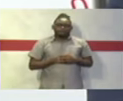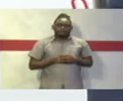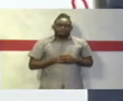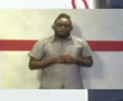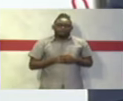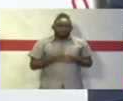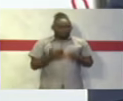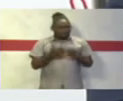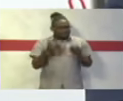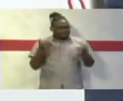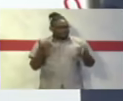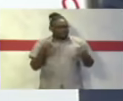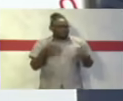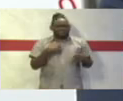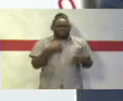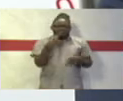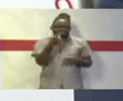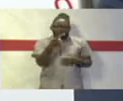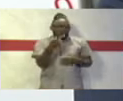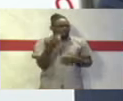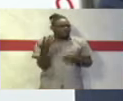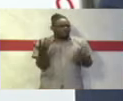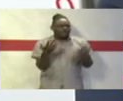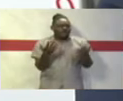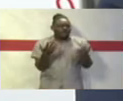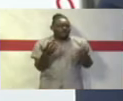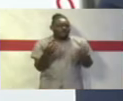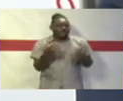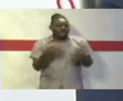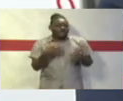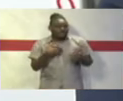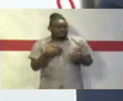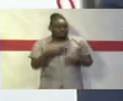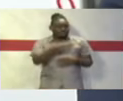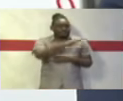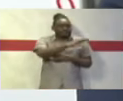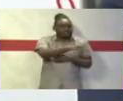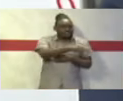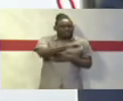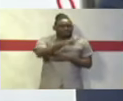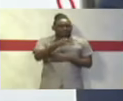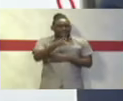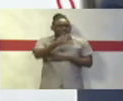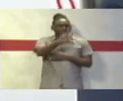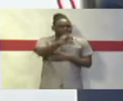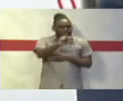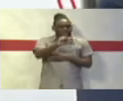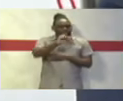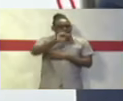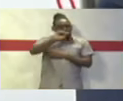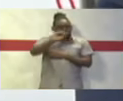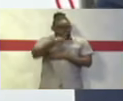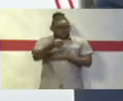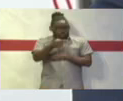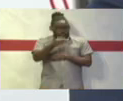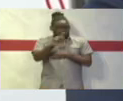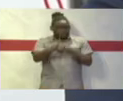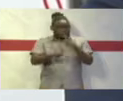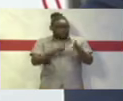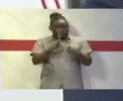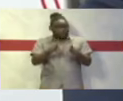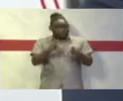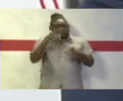would have engaged a number of patients, 30,000 plus so far, with